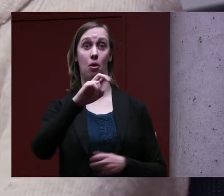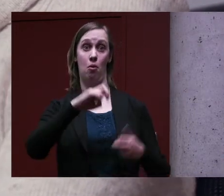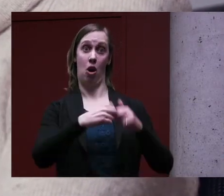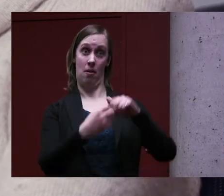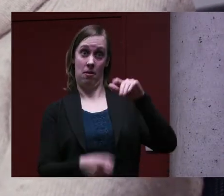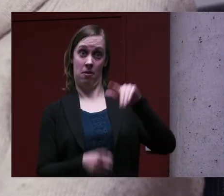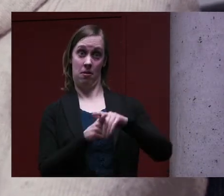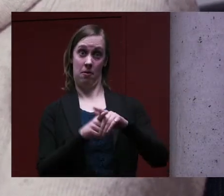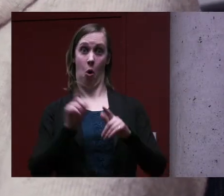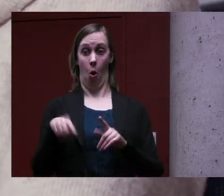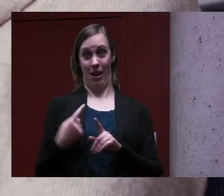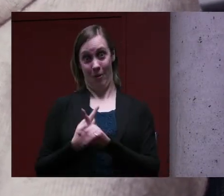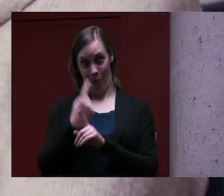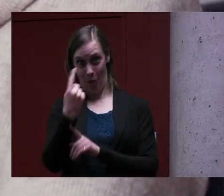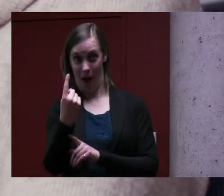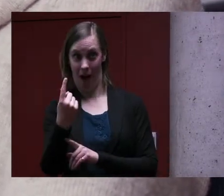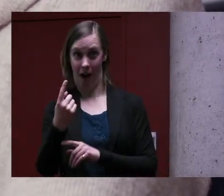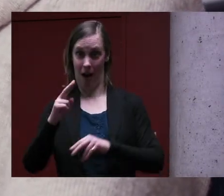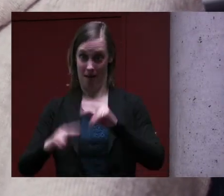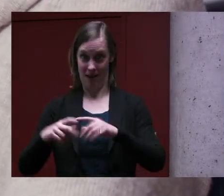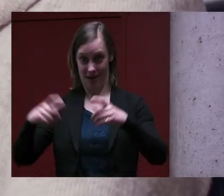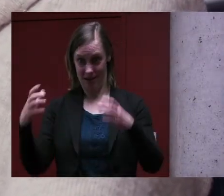not every, most.